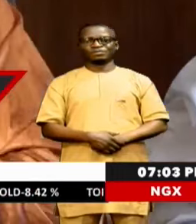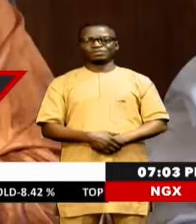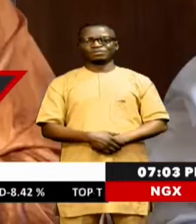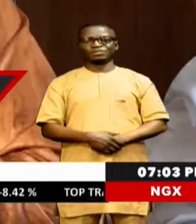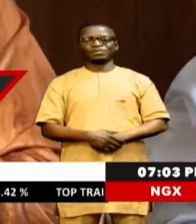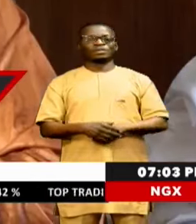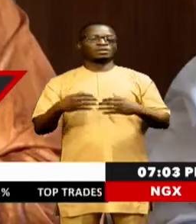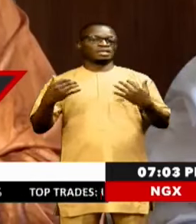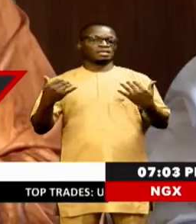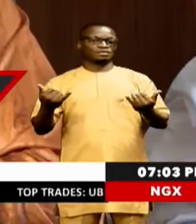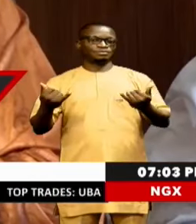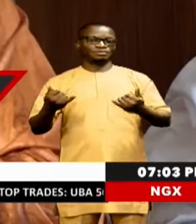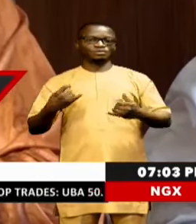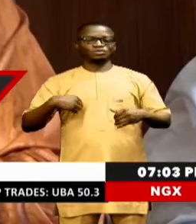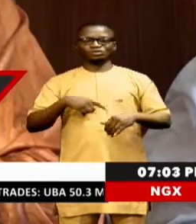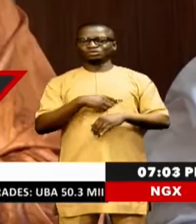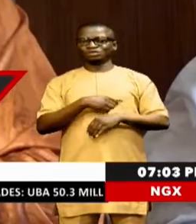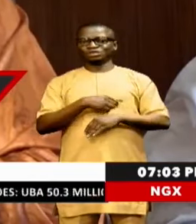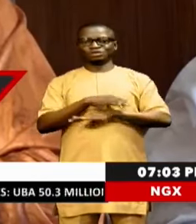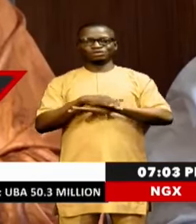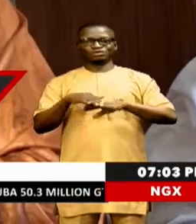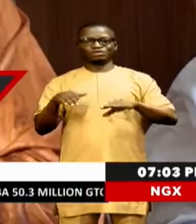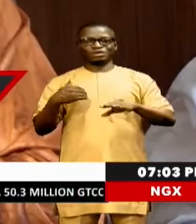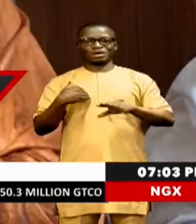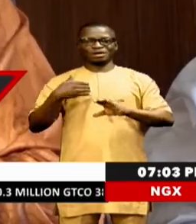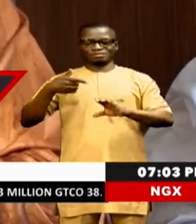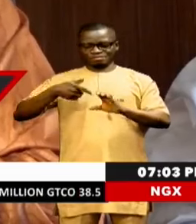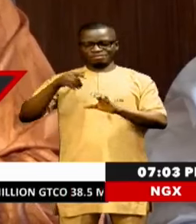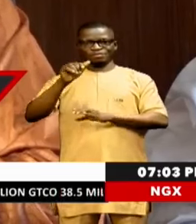We don't have gas in the nose for now.